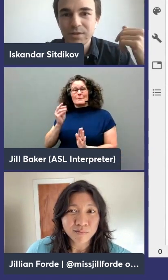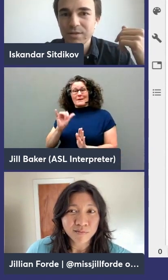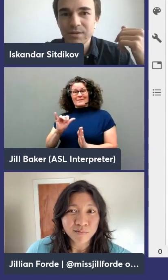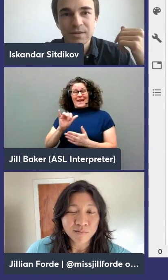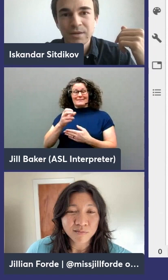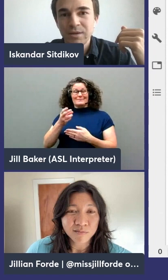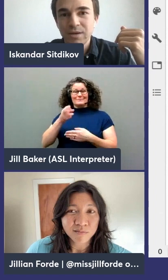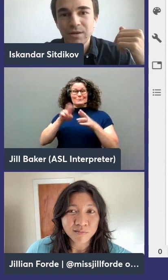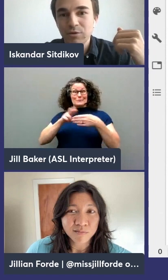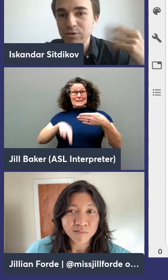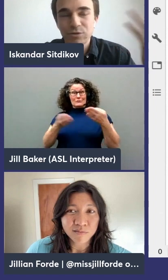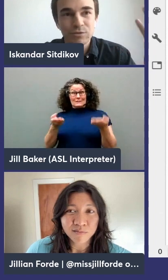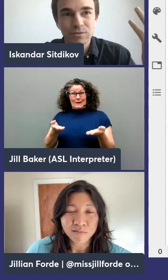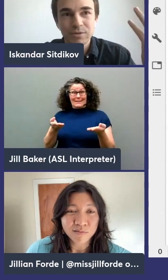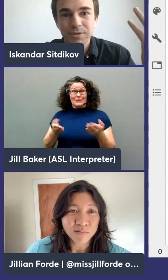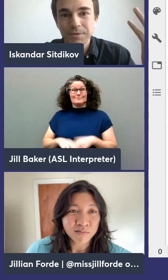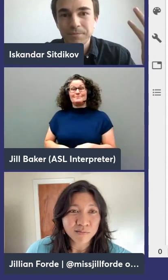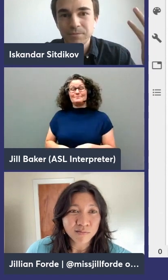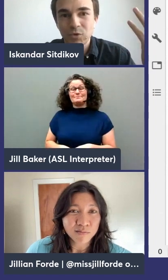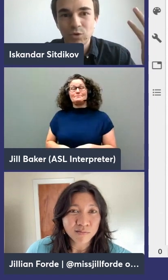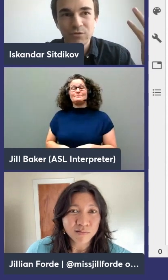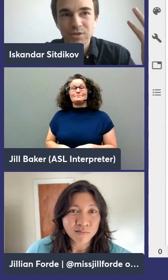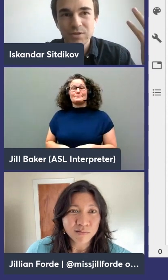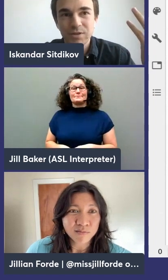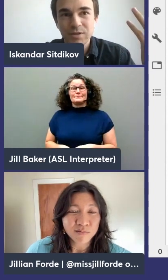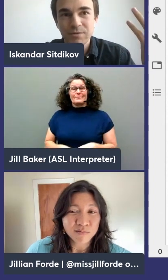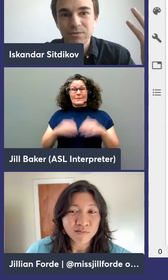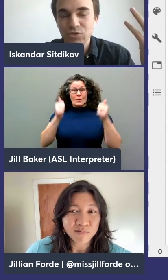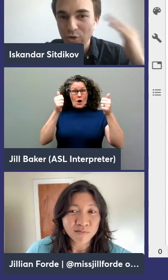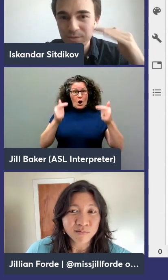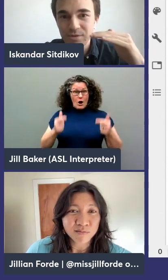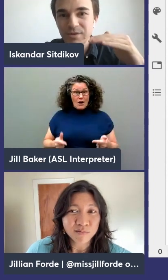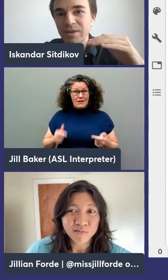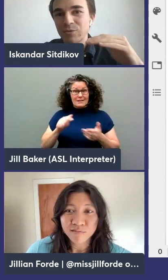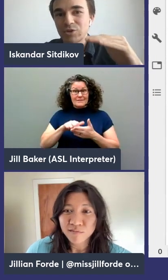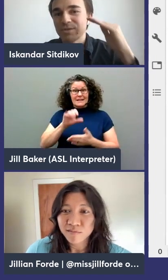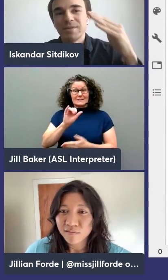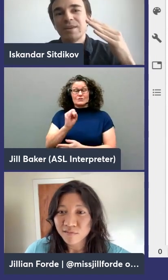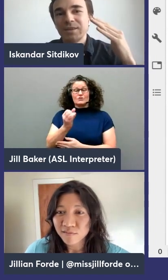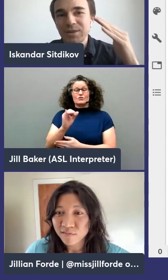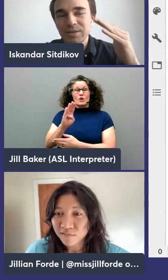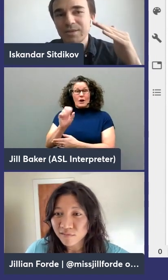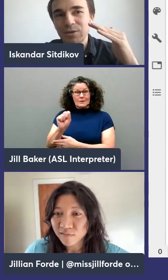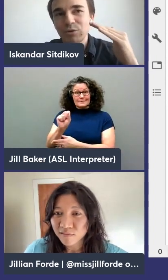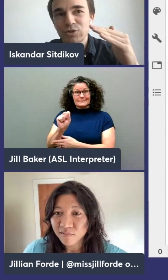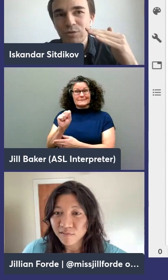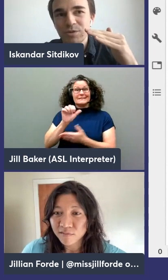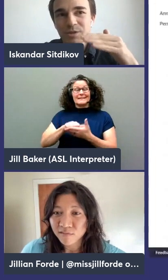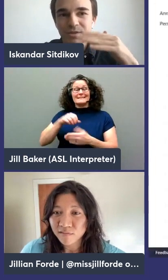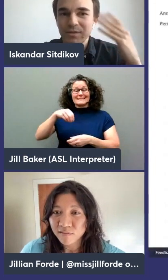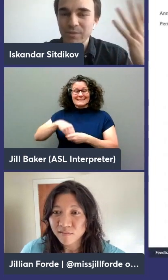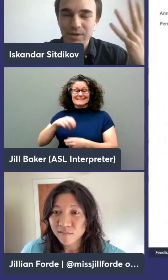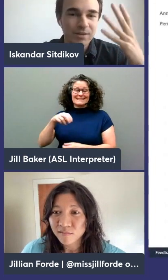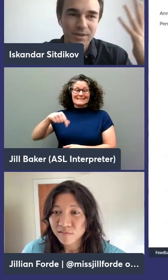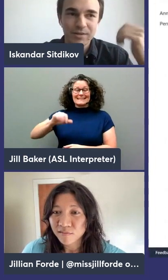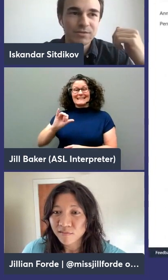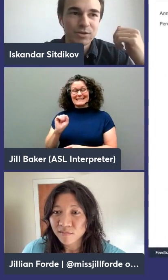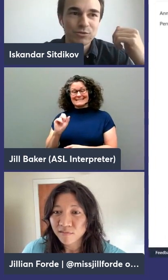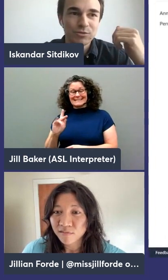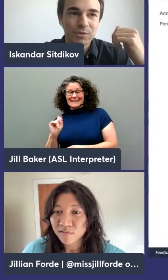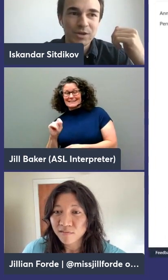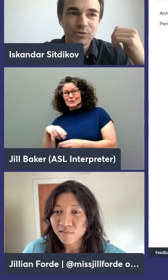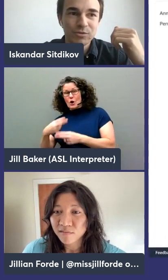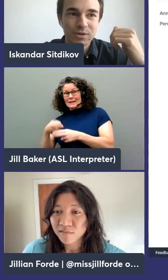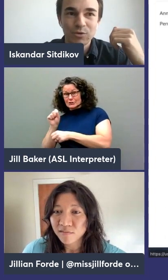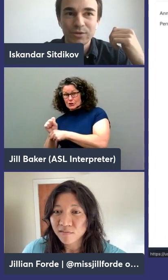is the results. Also, all of these jobs, which is in Qiskit they call jobs, but in Braket, again,